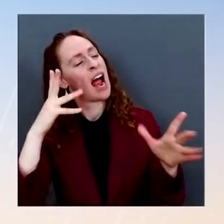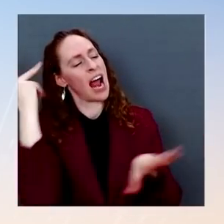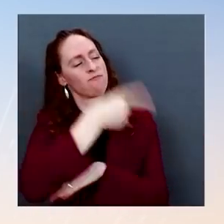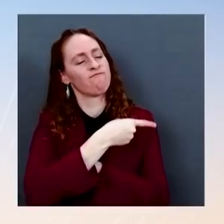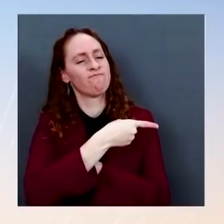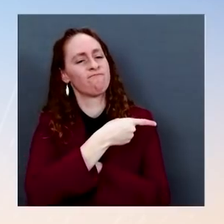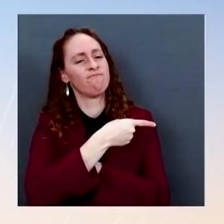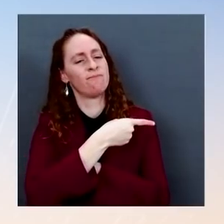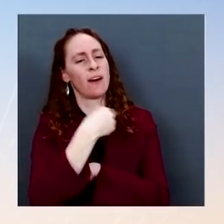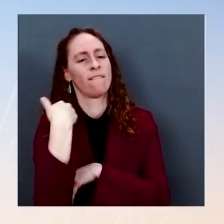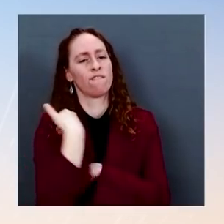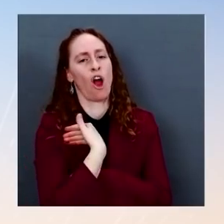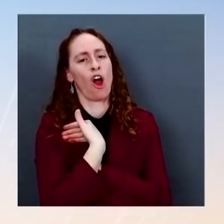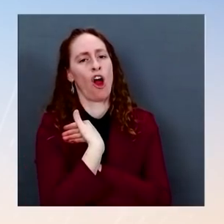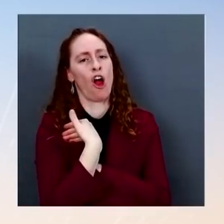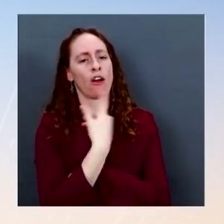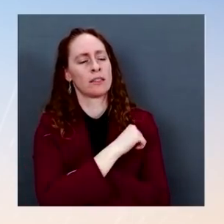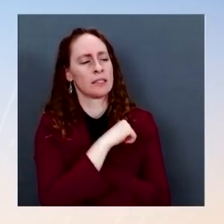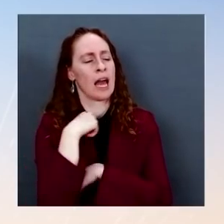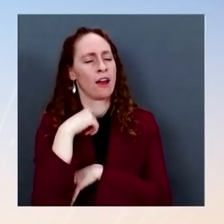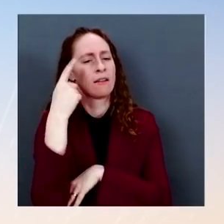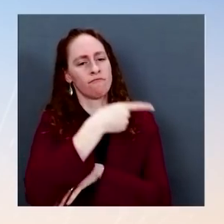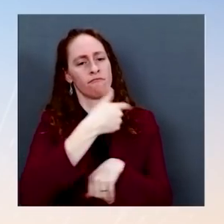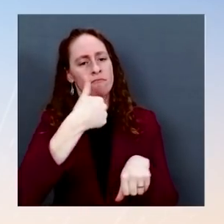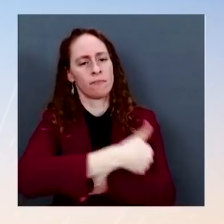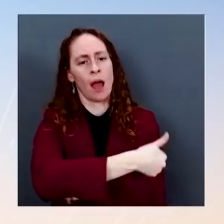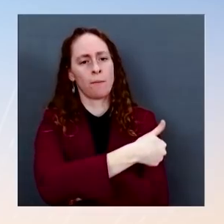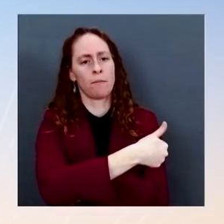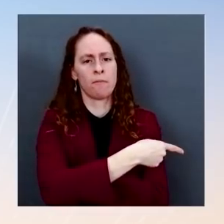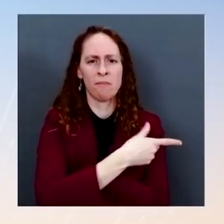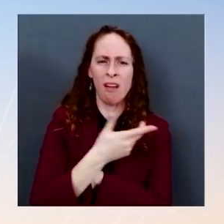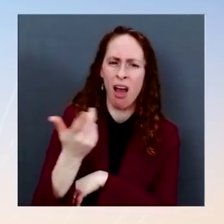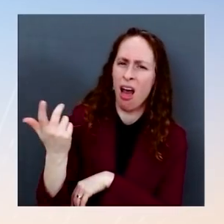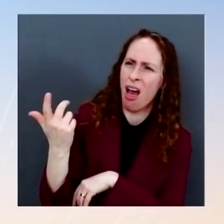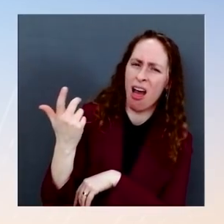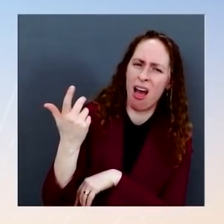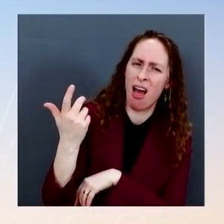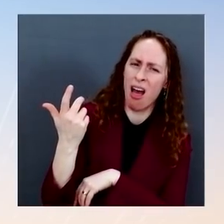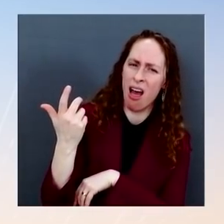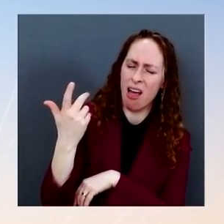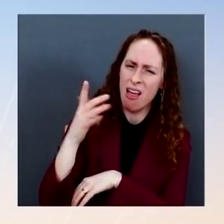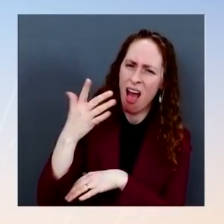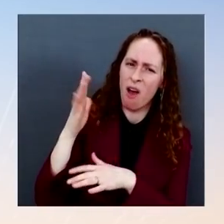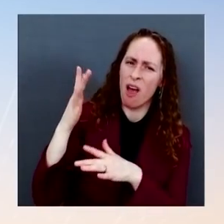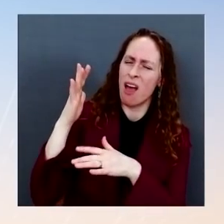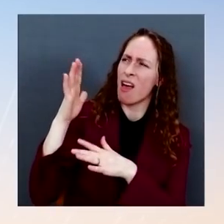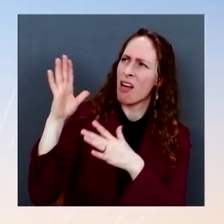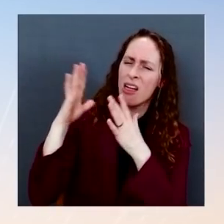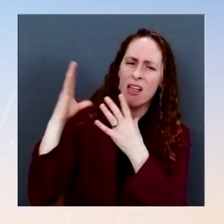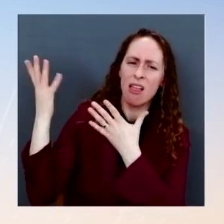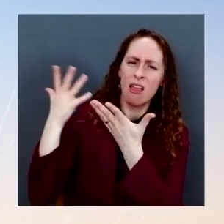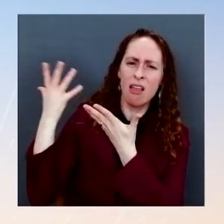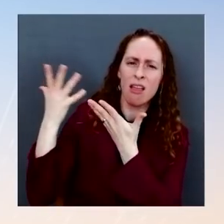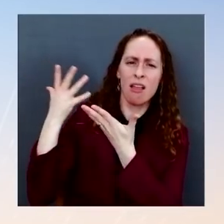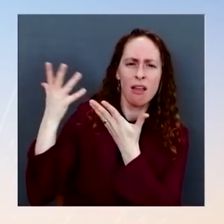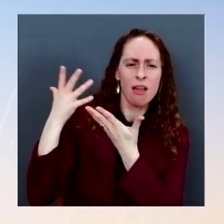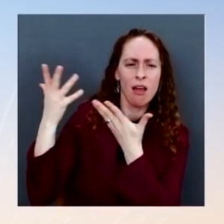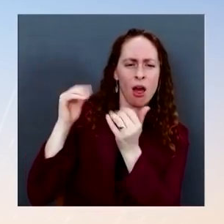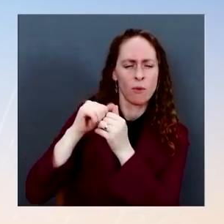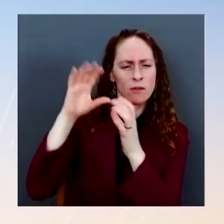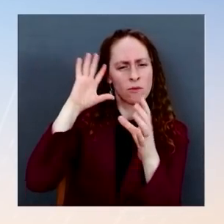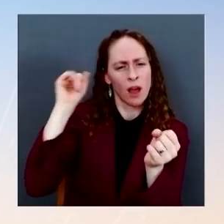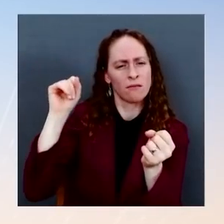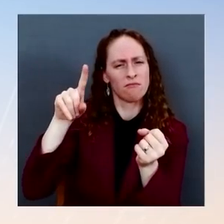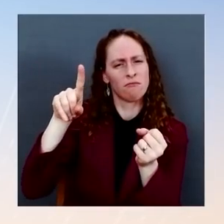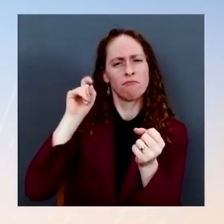But I will tell you that our intention, I think if you look back to last Thursday, was to provide an update on the future of Build Back